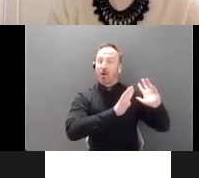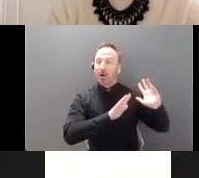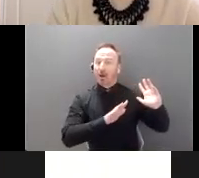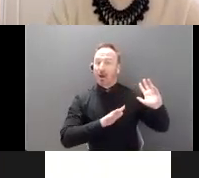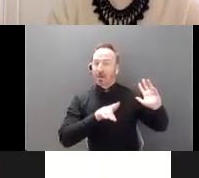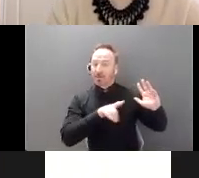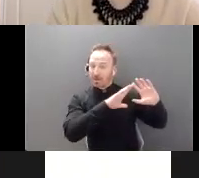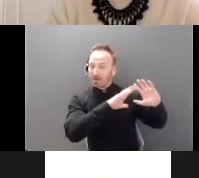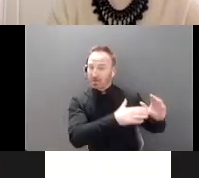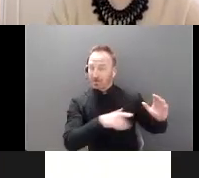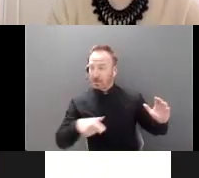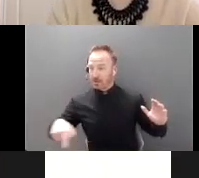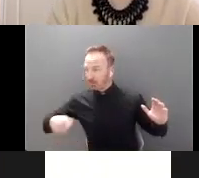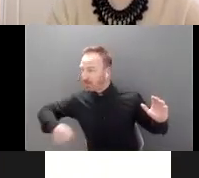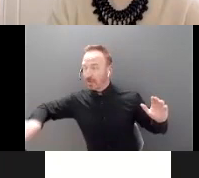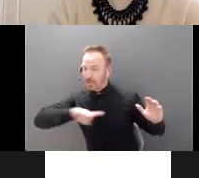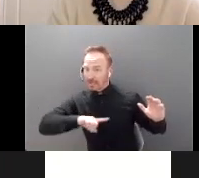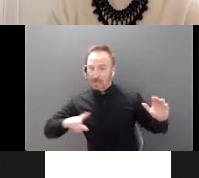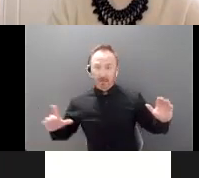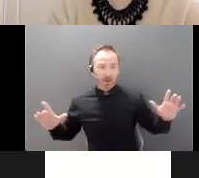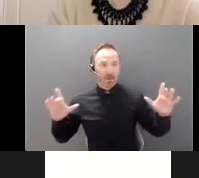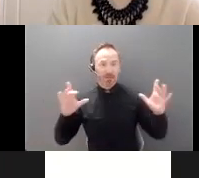in honor and deep respect. May-wich.